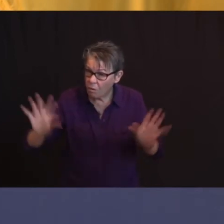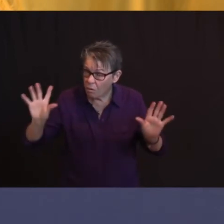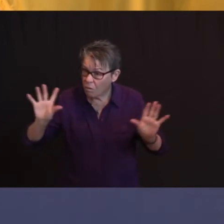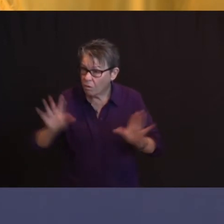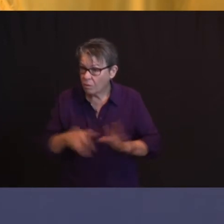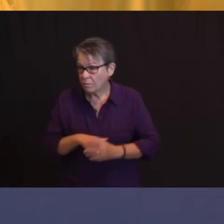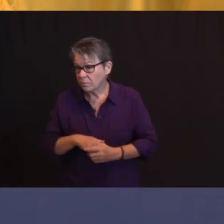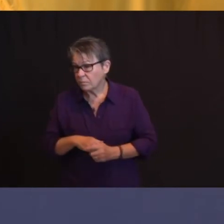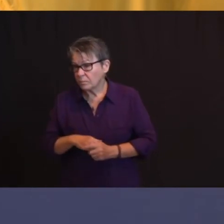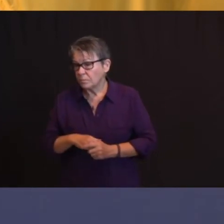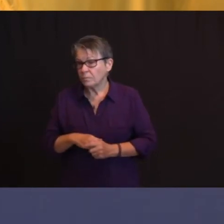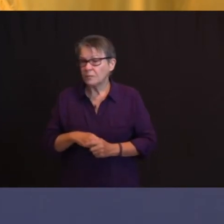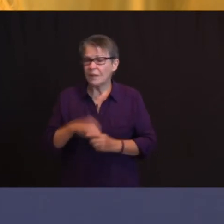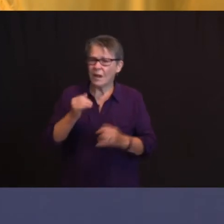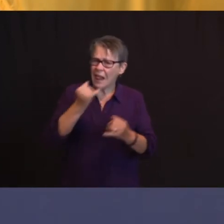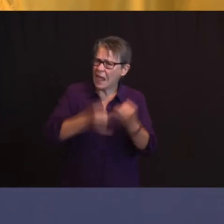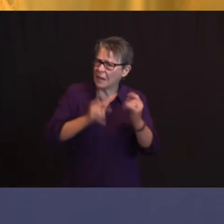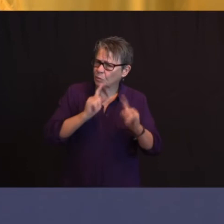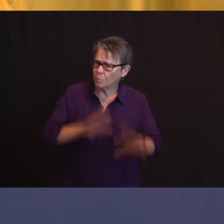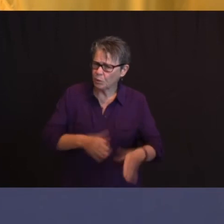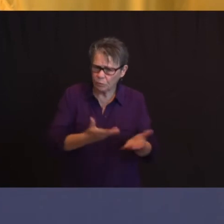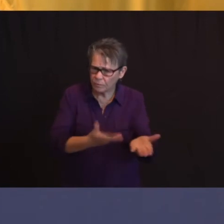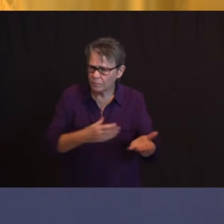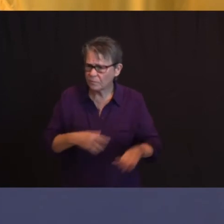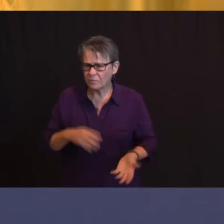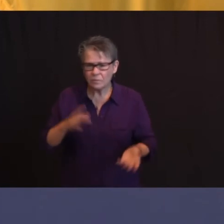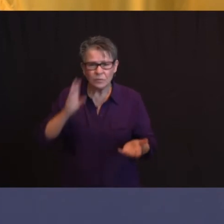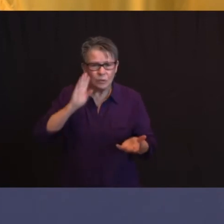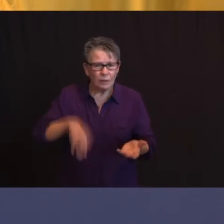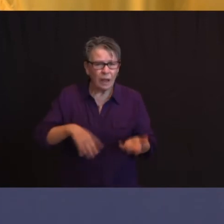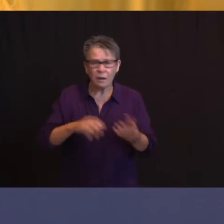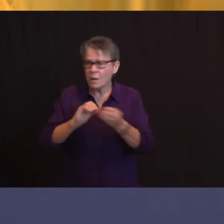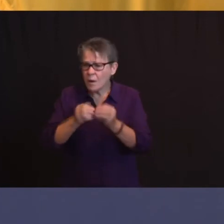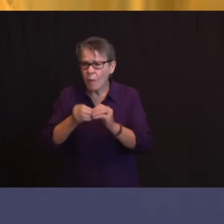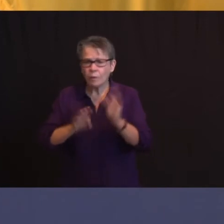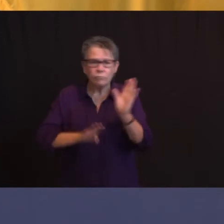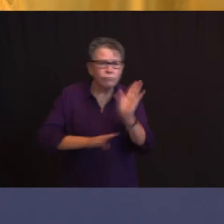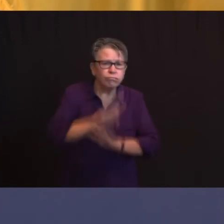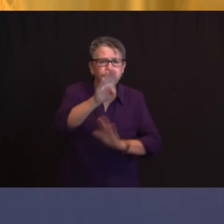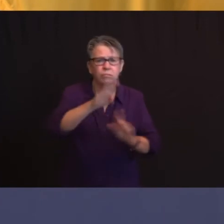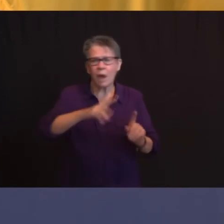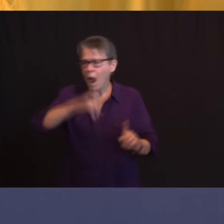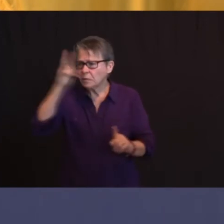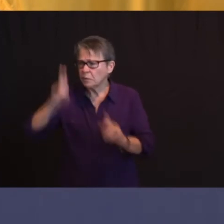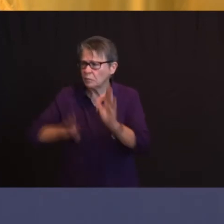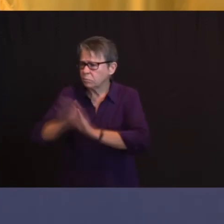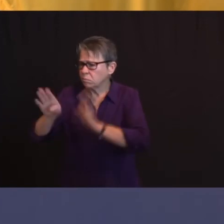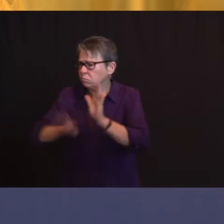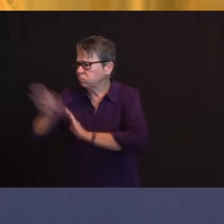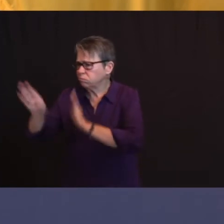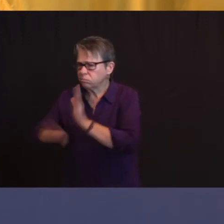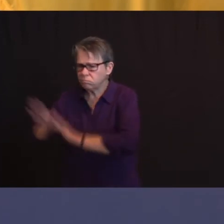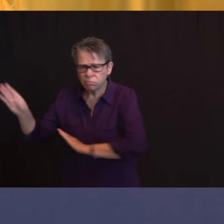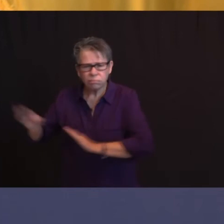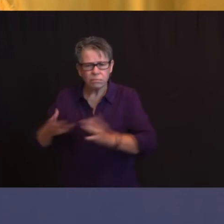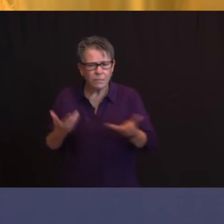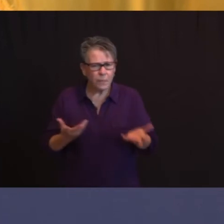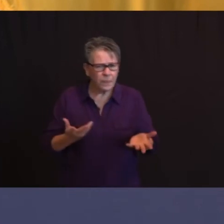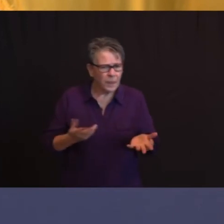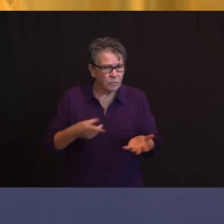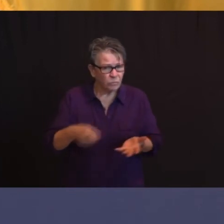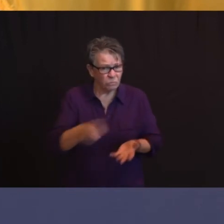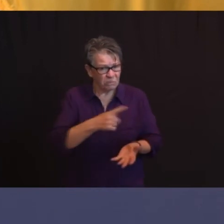and hospitals have tripled from where they were a month ago. Understanding the big caveat with the 7-day average in testing, do you remain confident that the recent